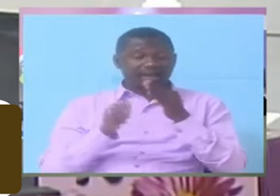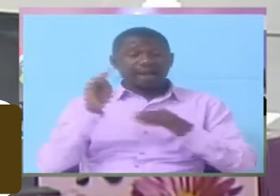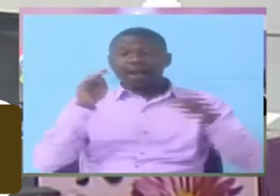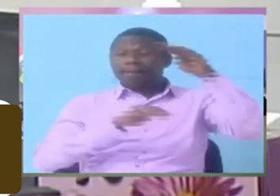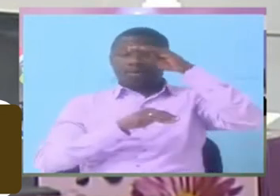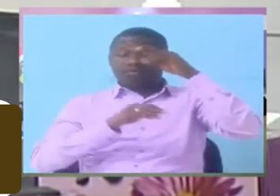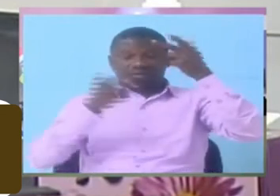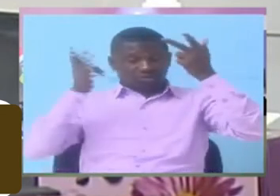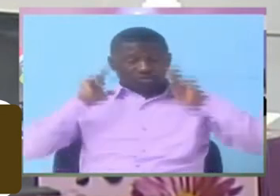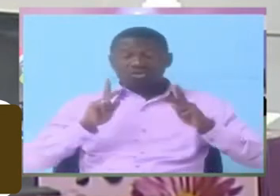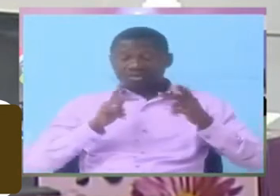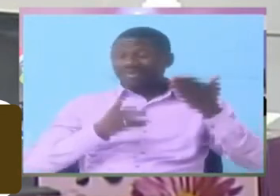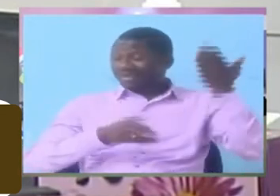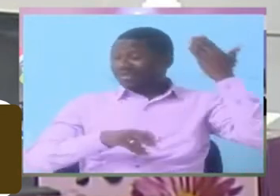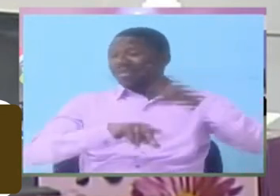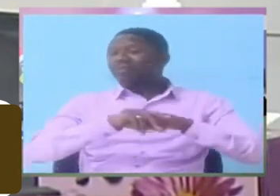time.